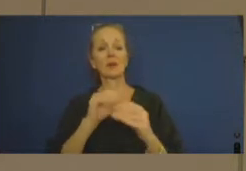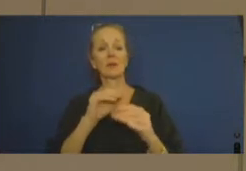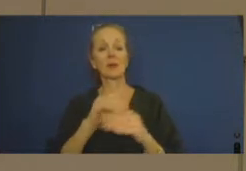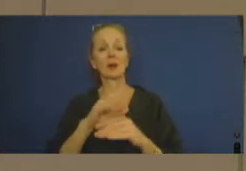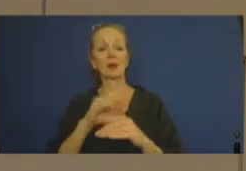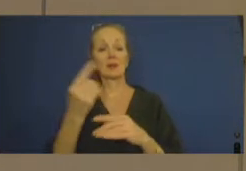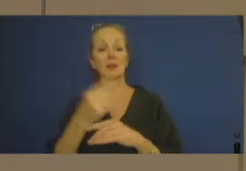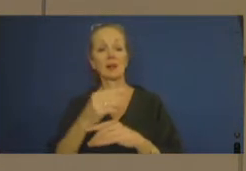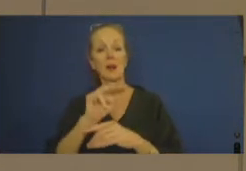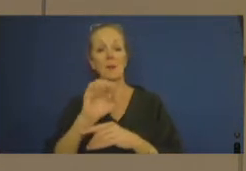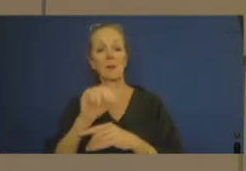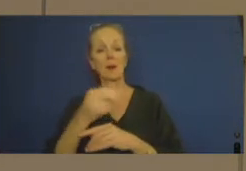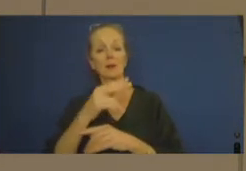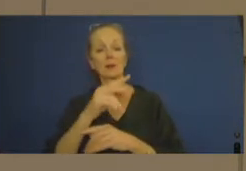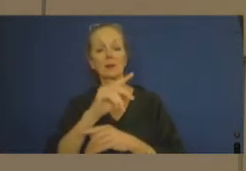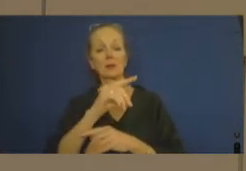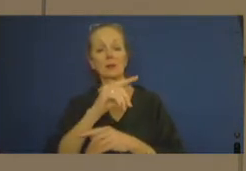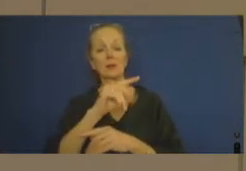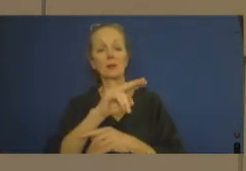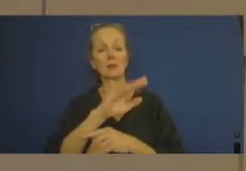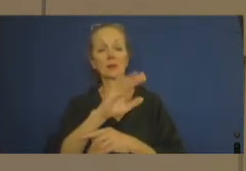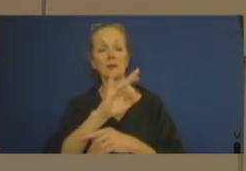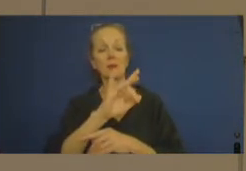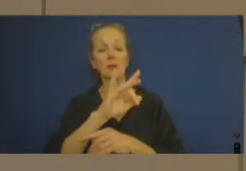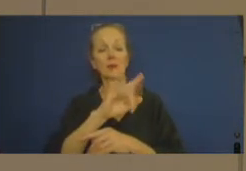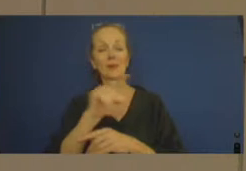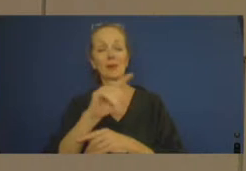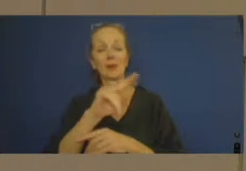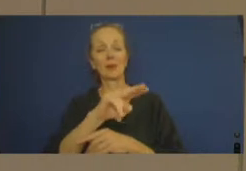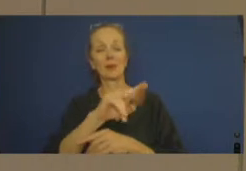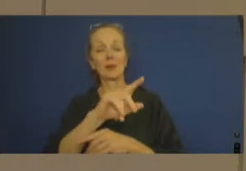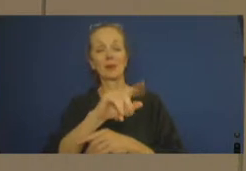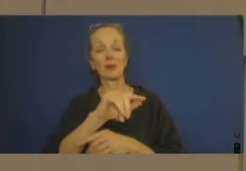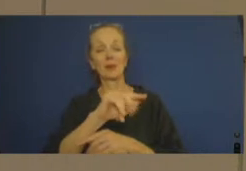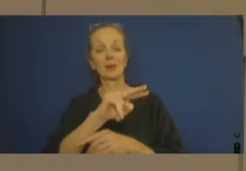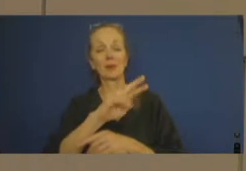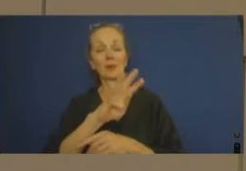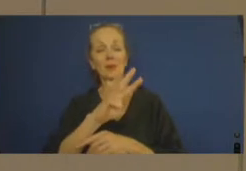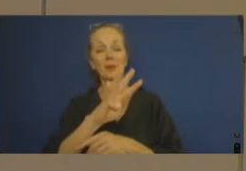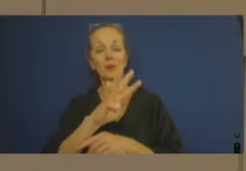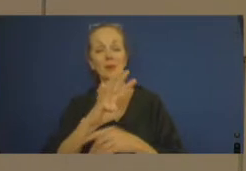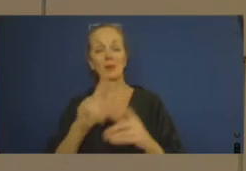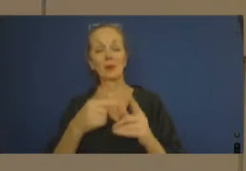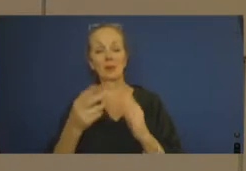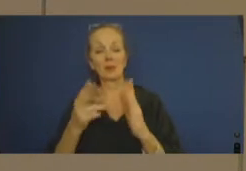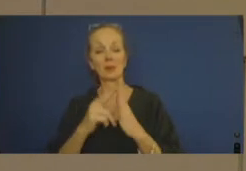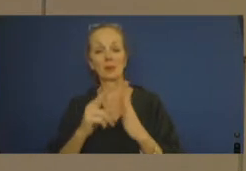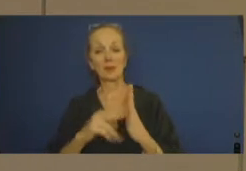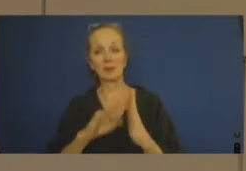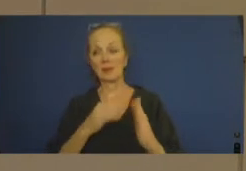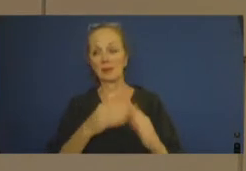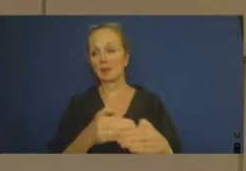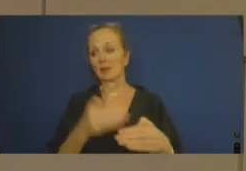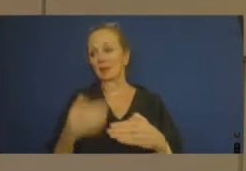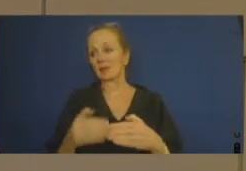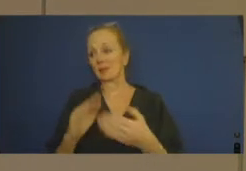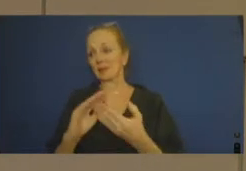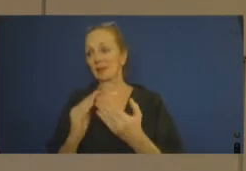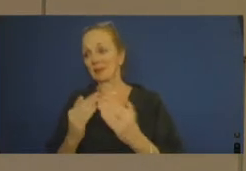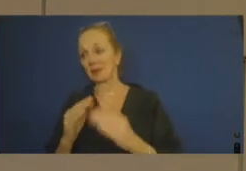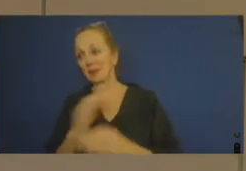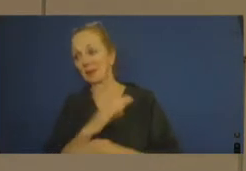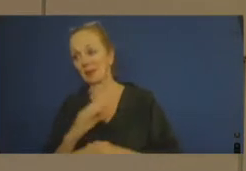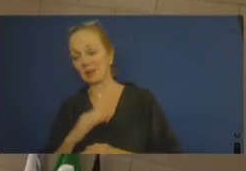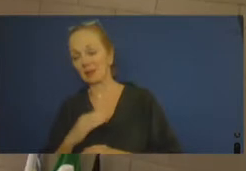March 25, 2024, to extend the corporate limits to include this property and sign it to the adjacent City Council District 4. Do I have a